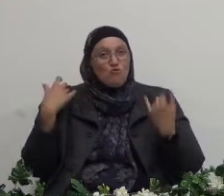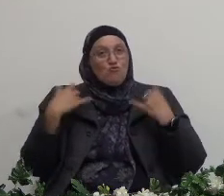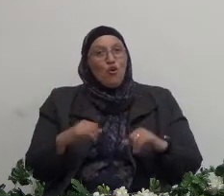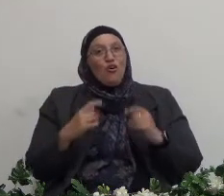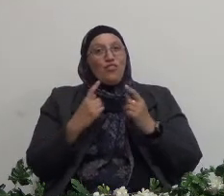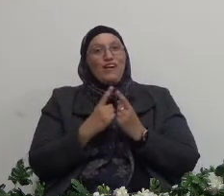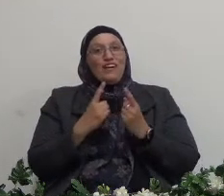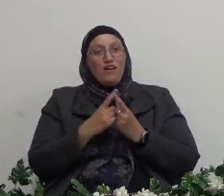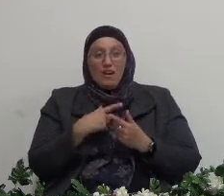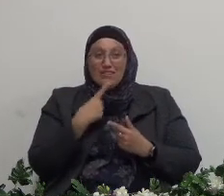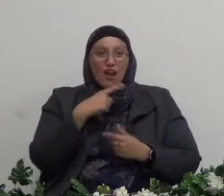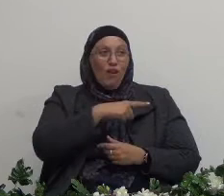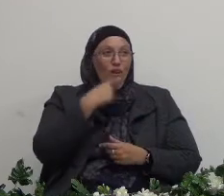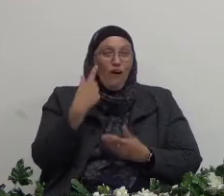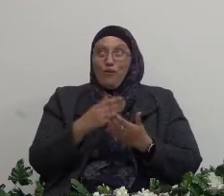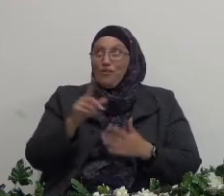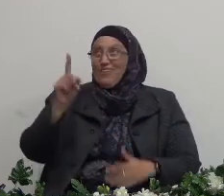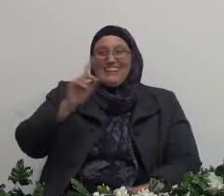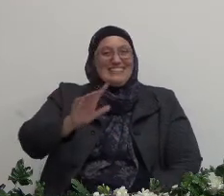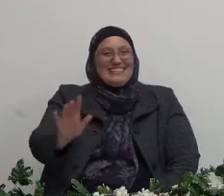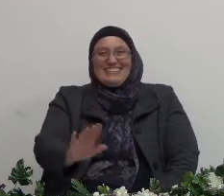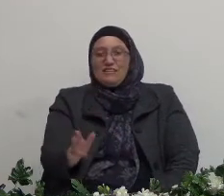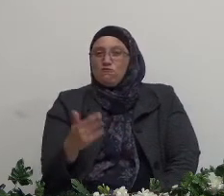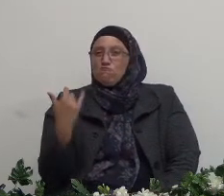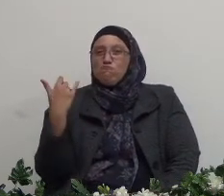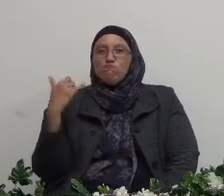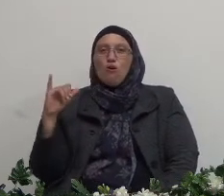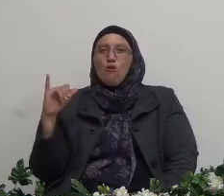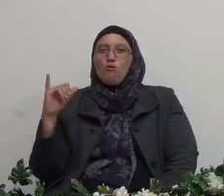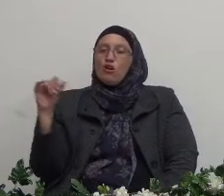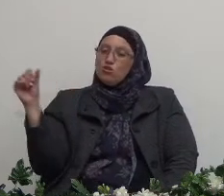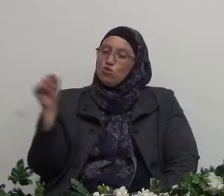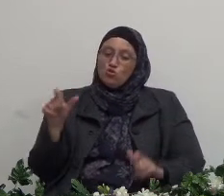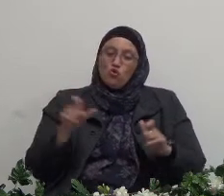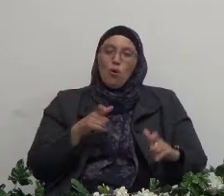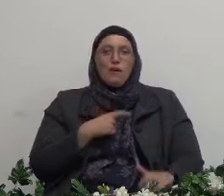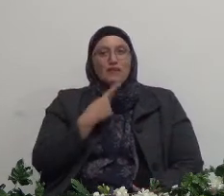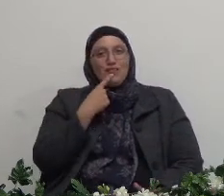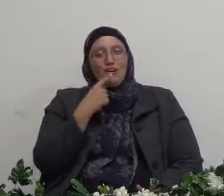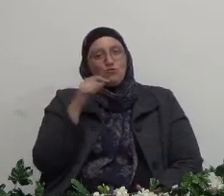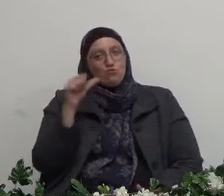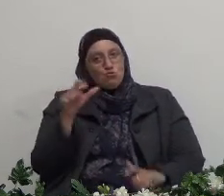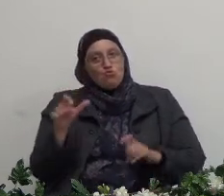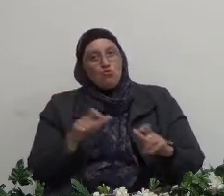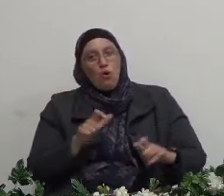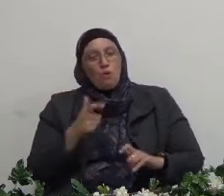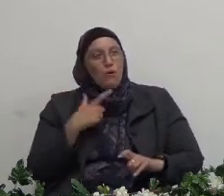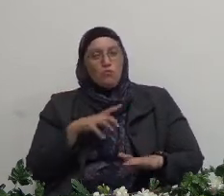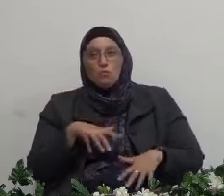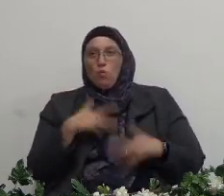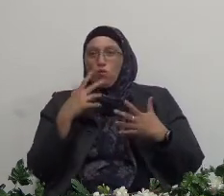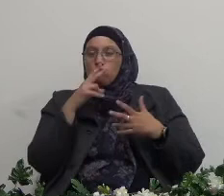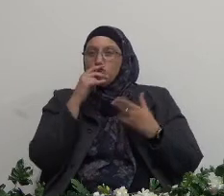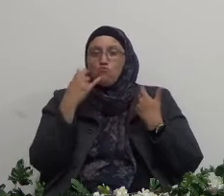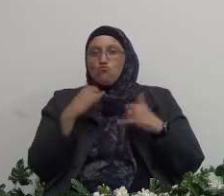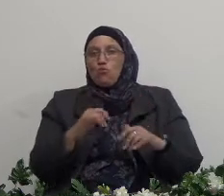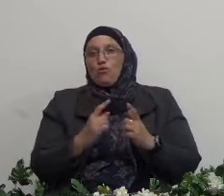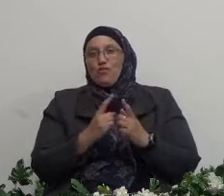to Allah Azza wa Jal and His Messenger. The final thing that we gain in this